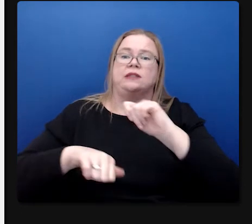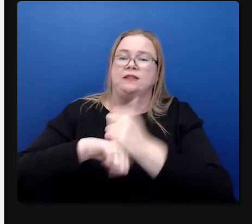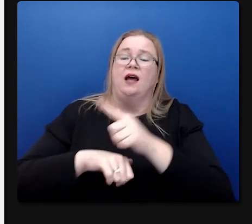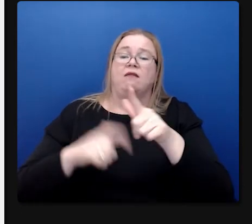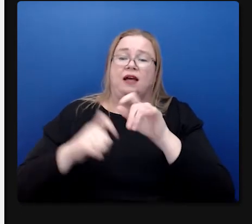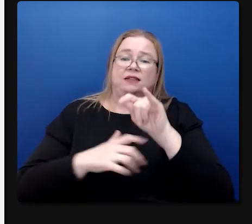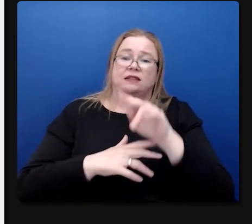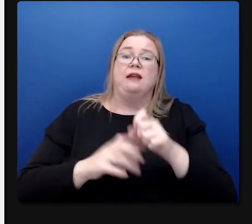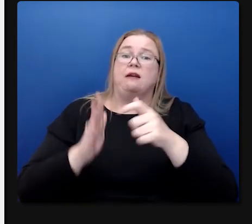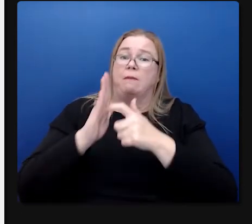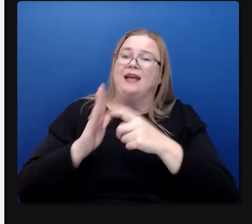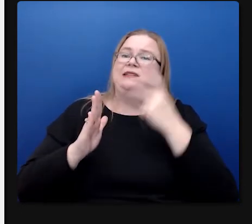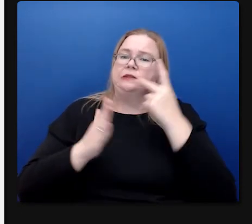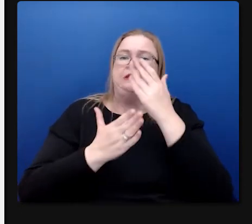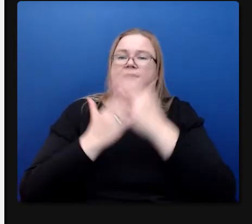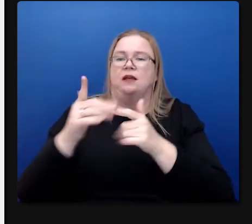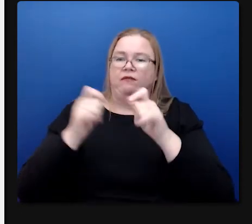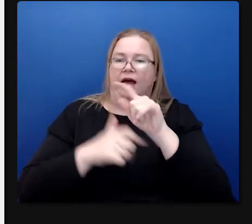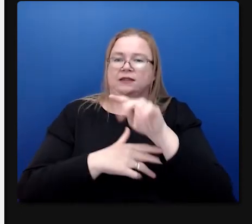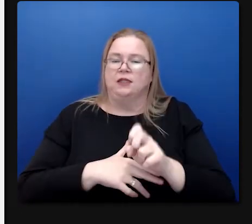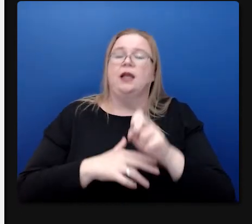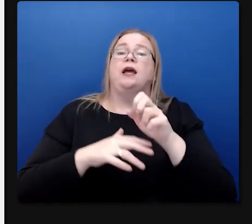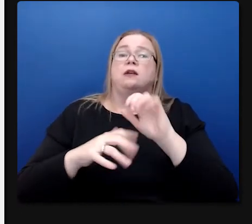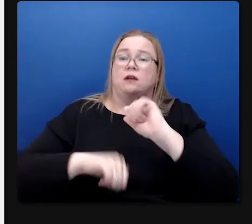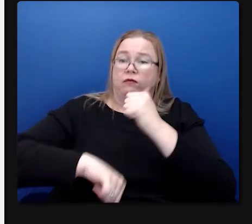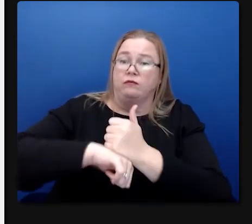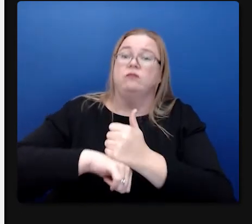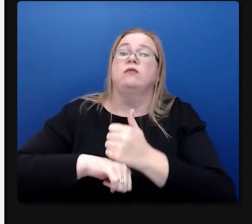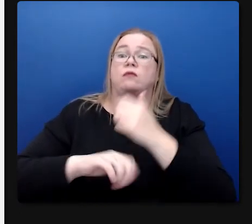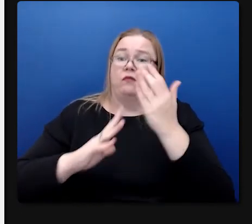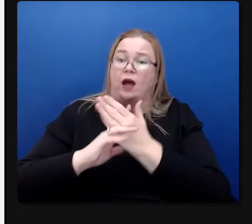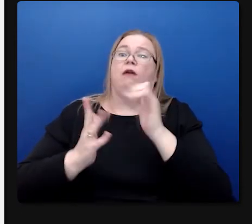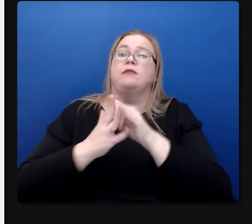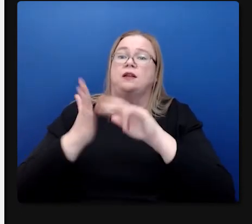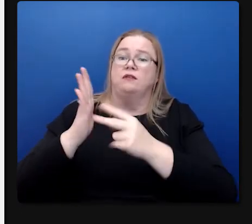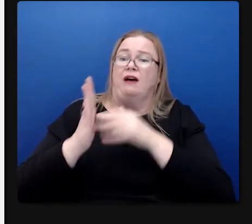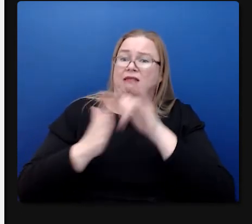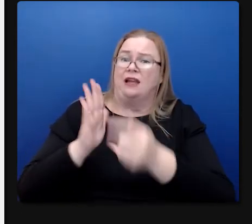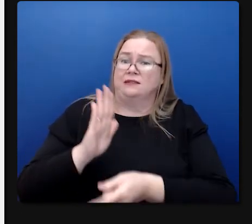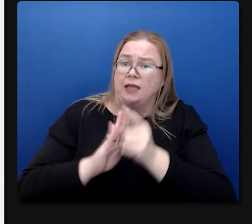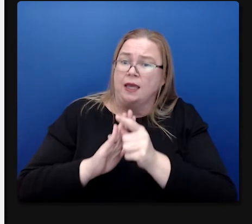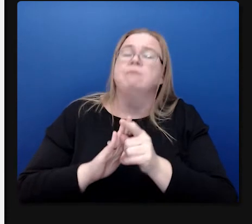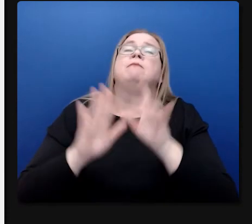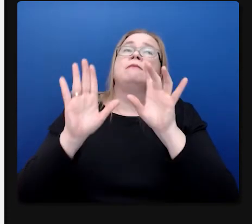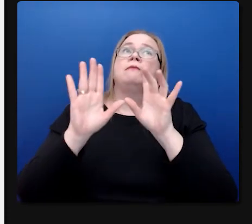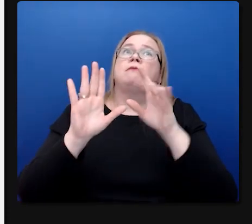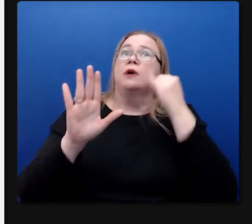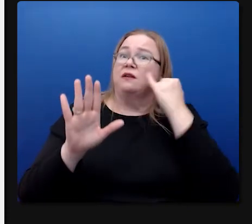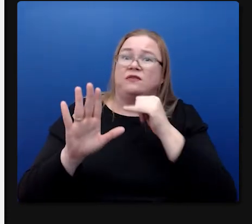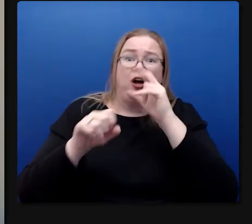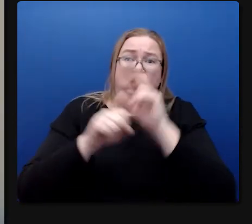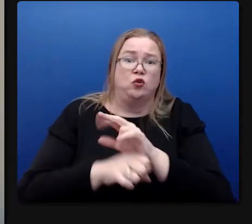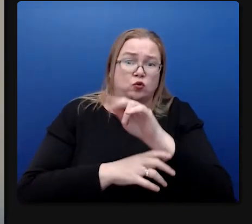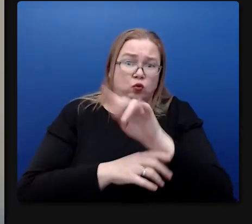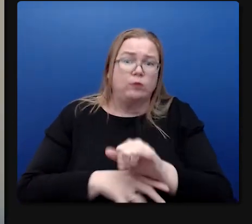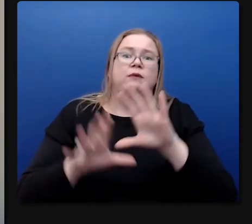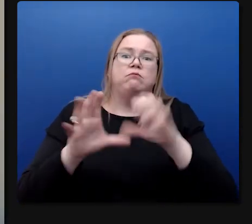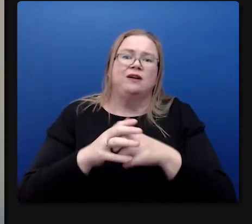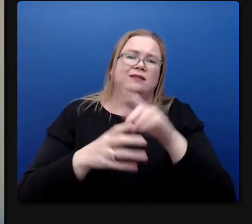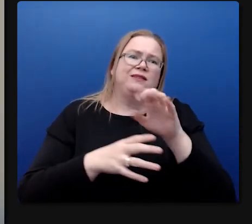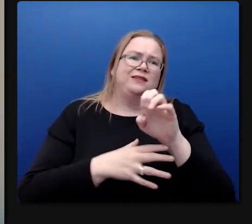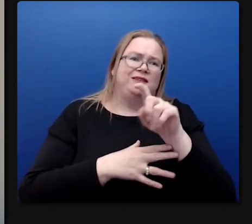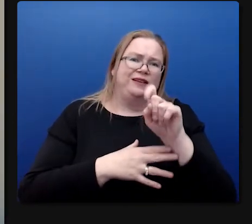command. We're going to look a little bit at the sort of Fastlane Ruby configuration file that defines that in a second. If you're not used to Ruby, bundle